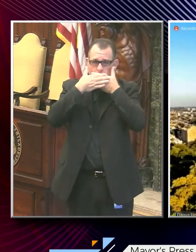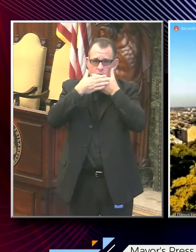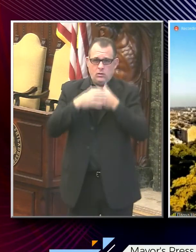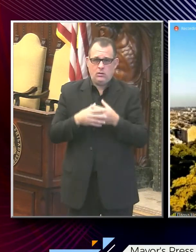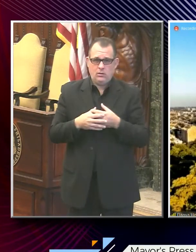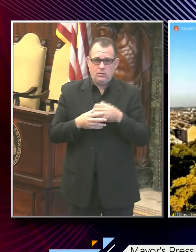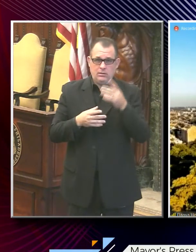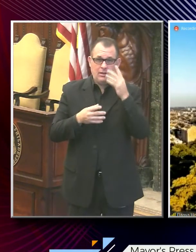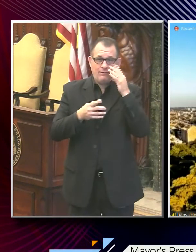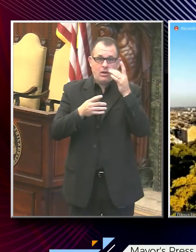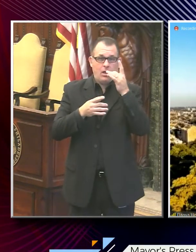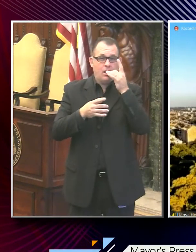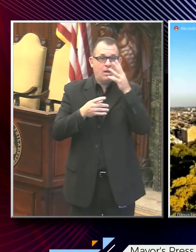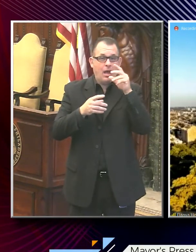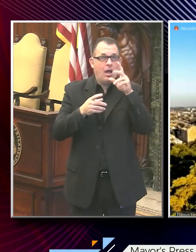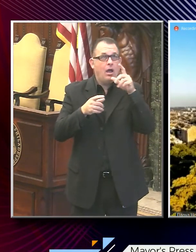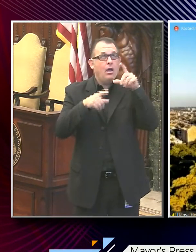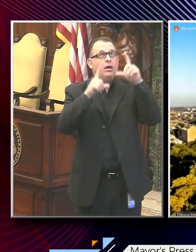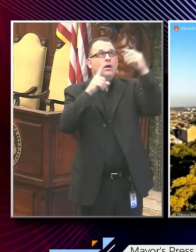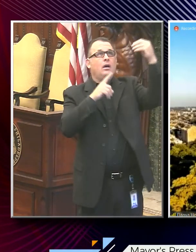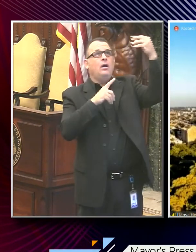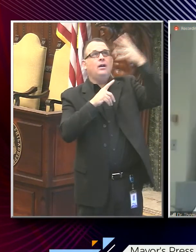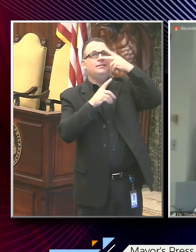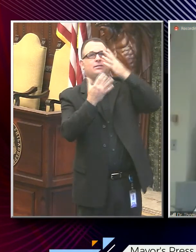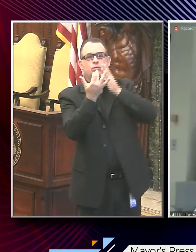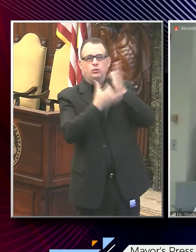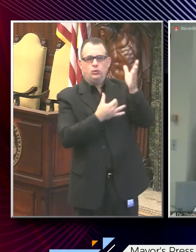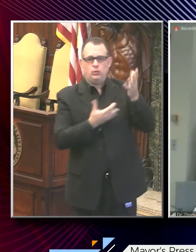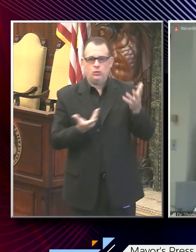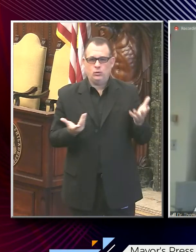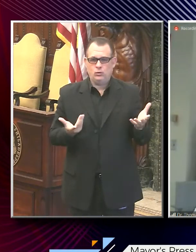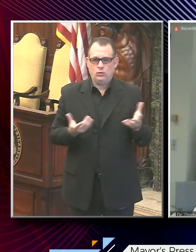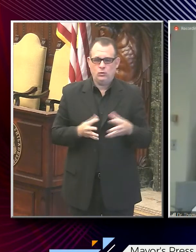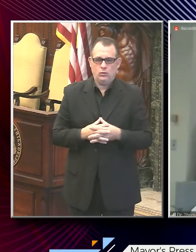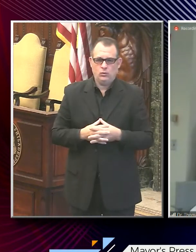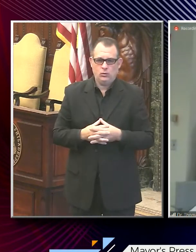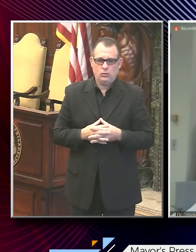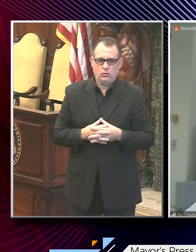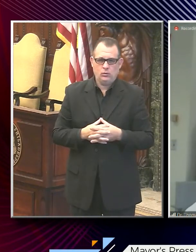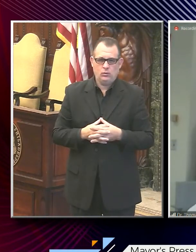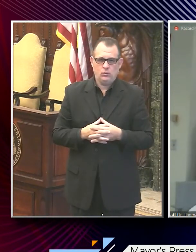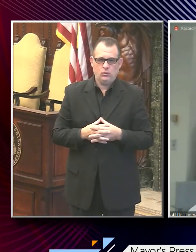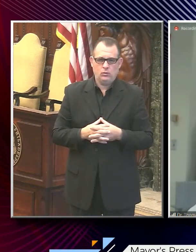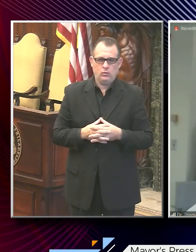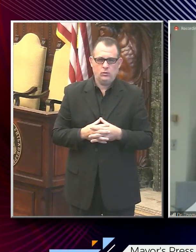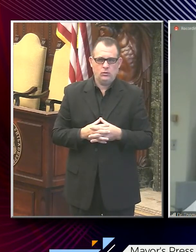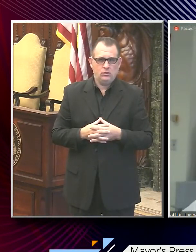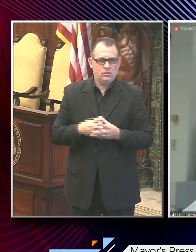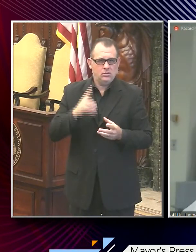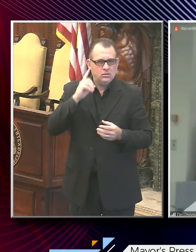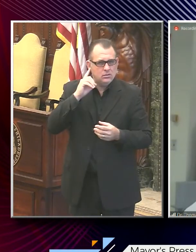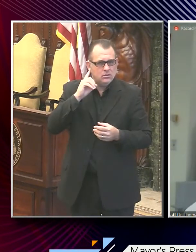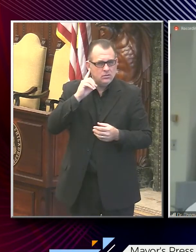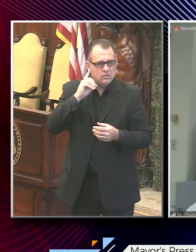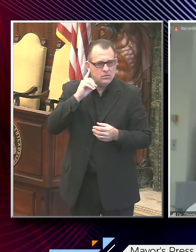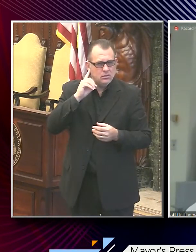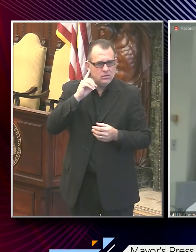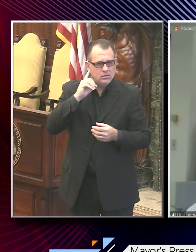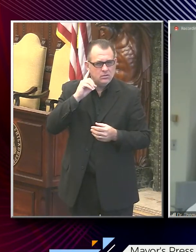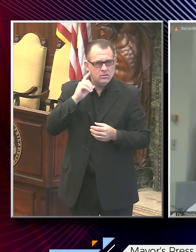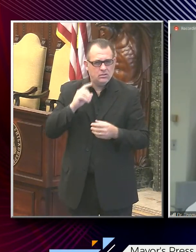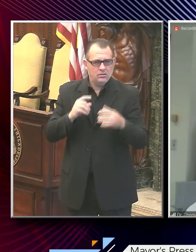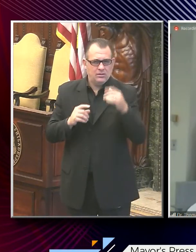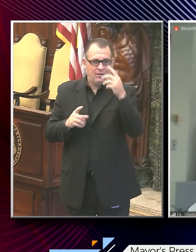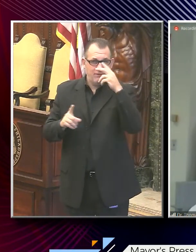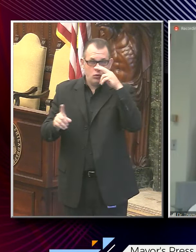it, like which you definitely can with these. Yeah, no, I mean, to be clear, that test wasn't just could you see anything through it, but really, if you look at say